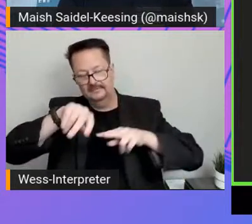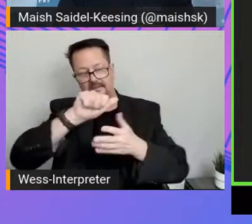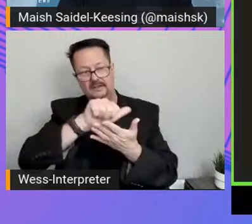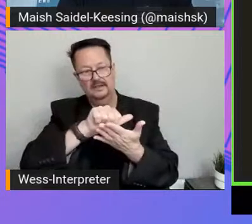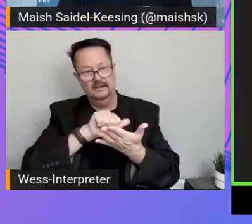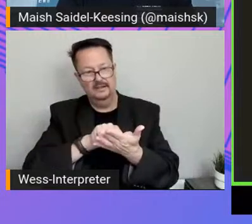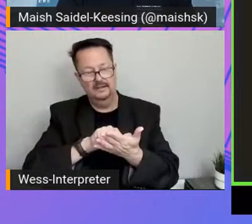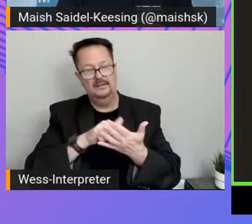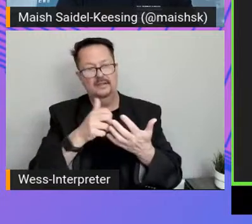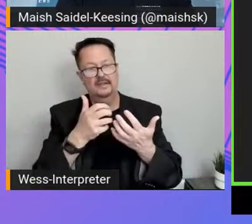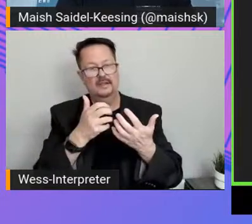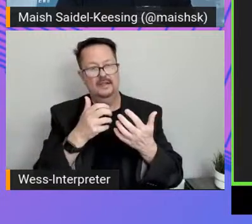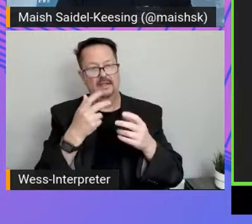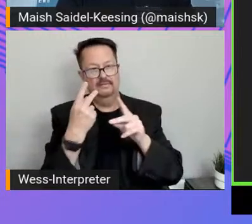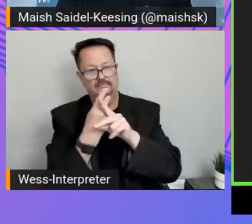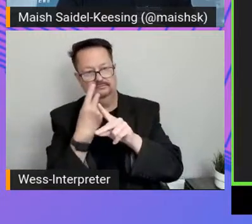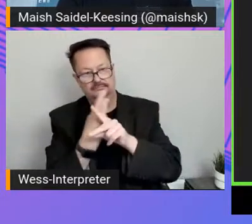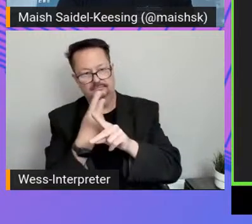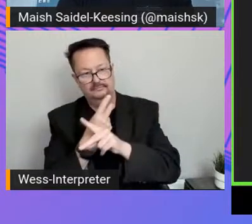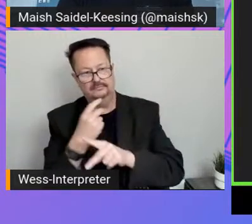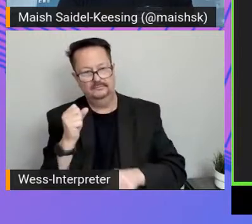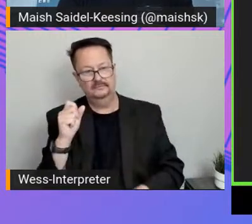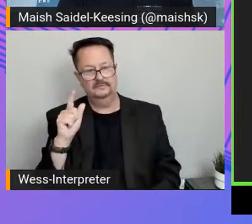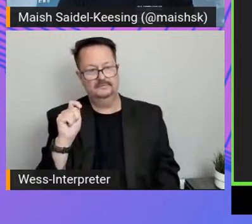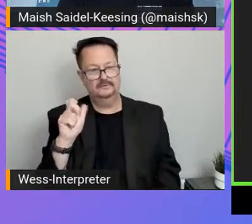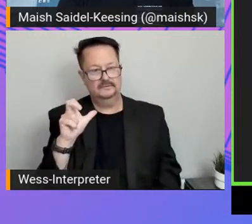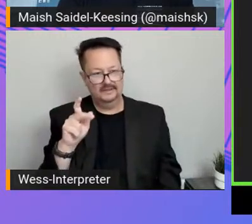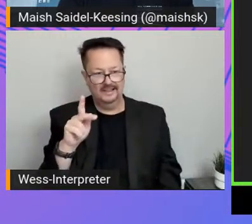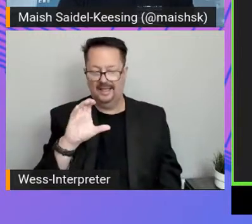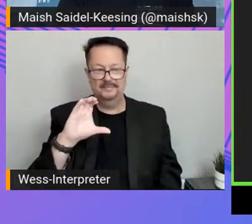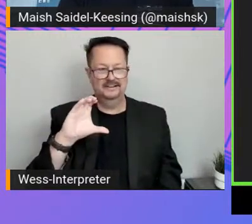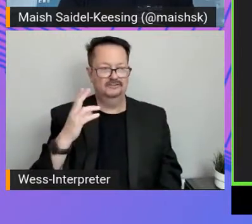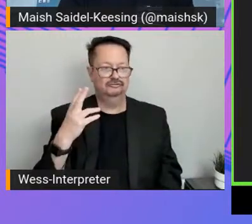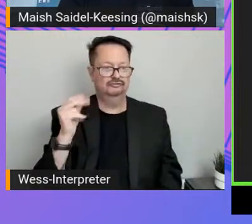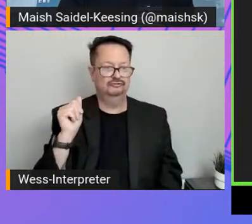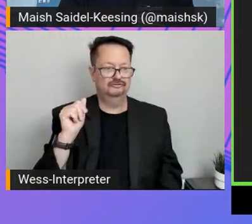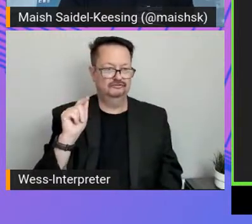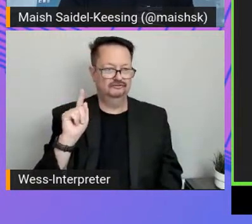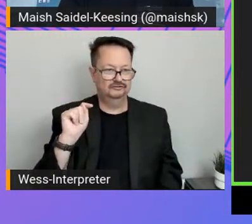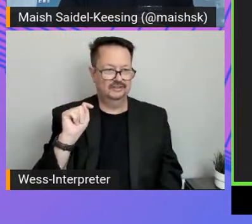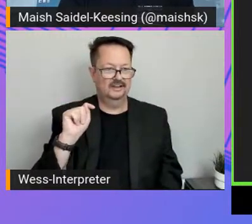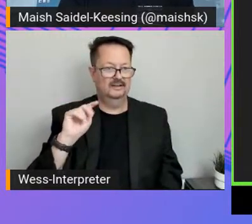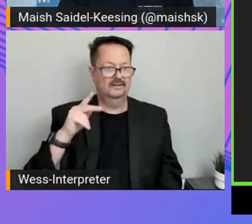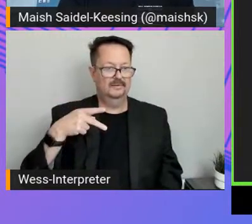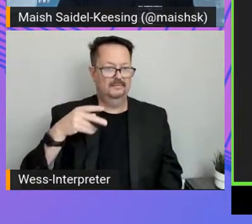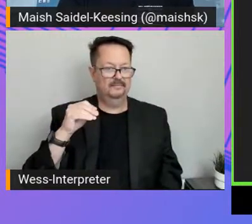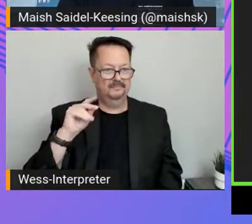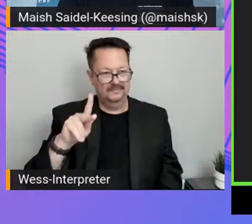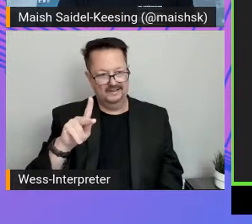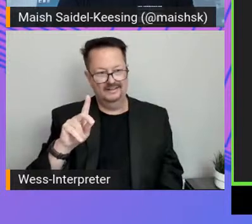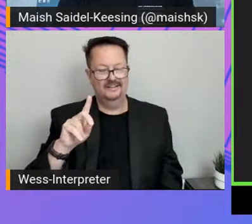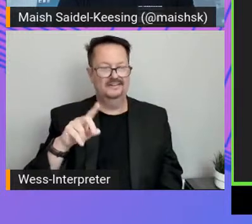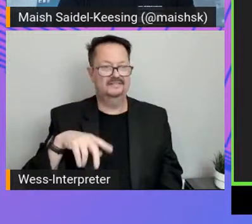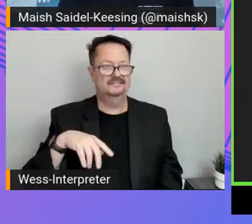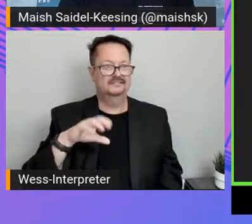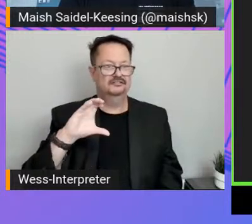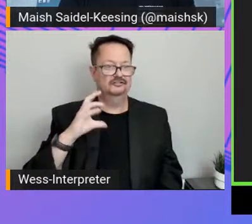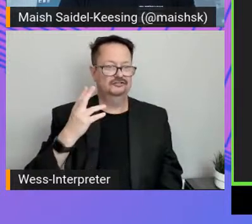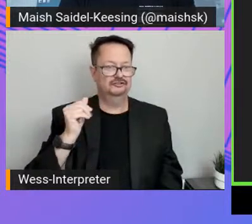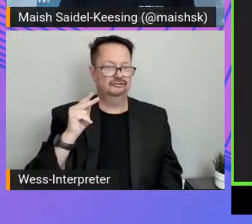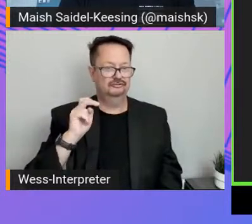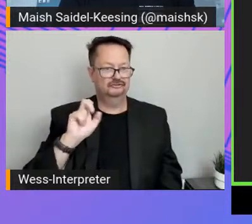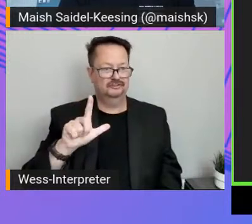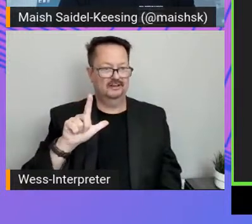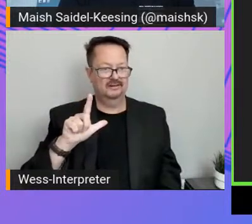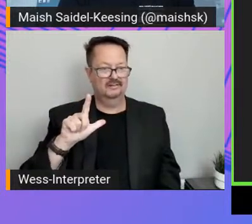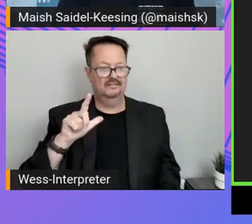with CDK a chatbot, an AWS chatbot Slack channel configuration. and then hook